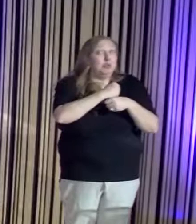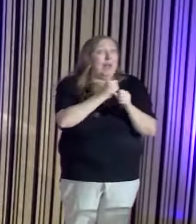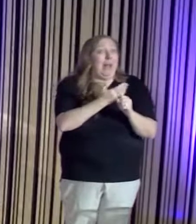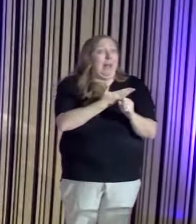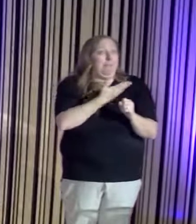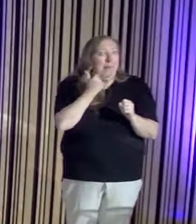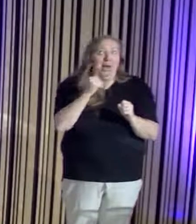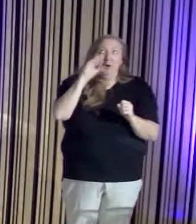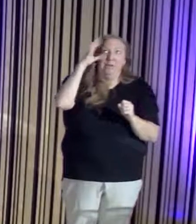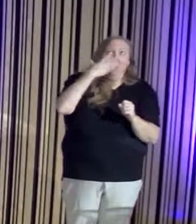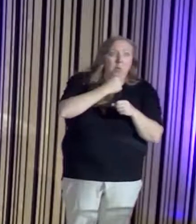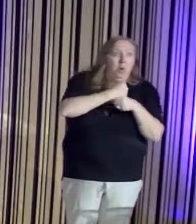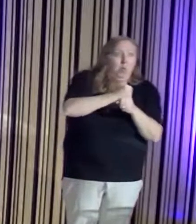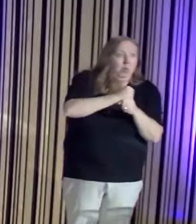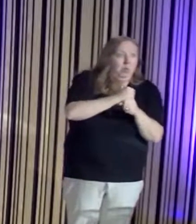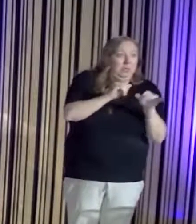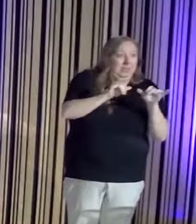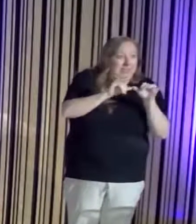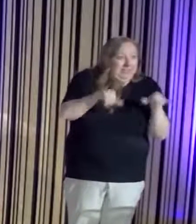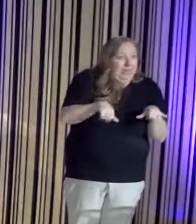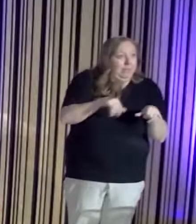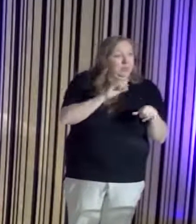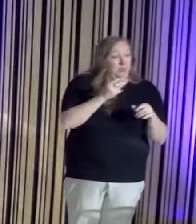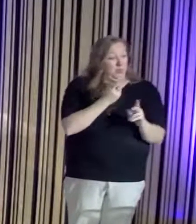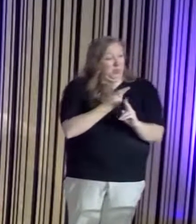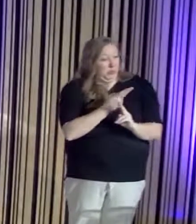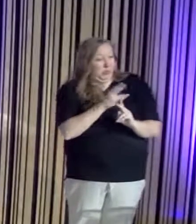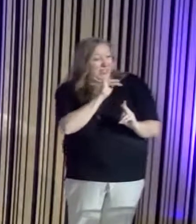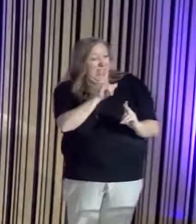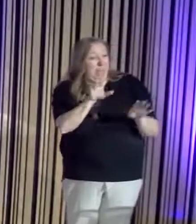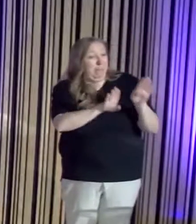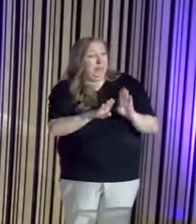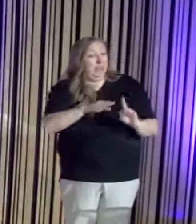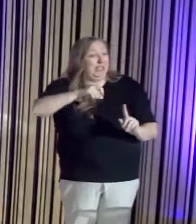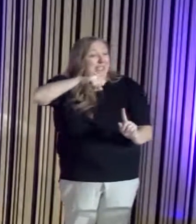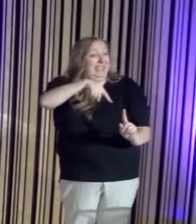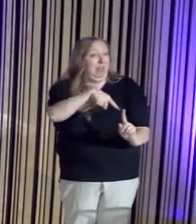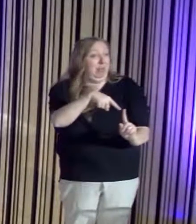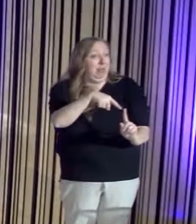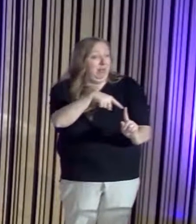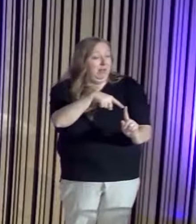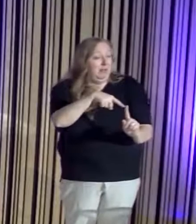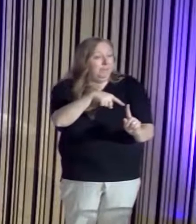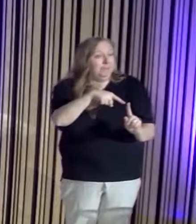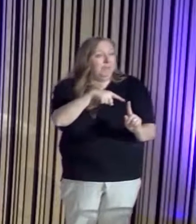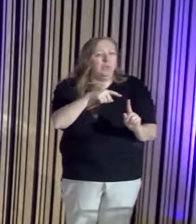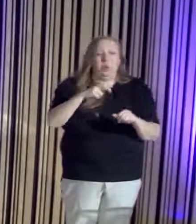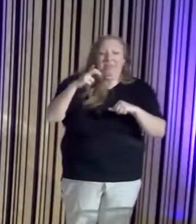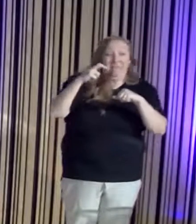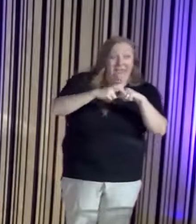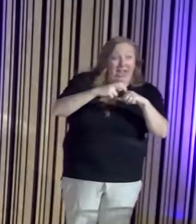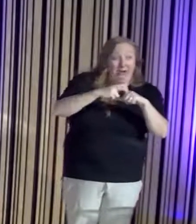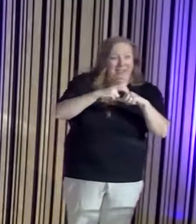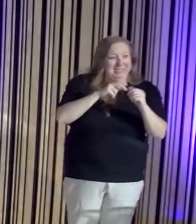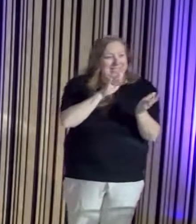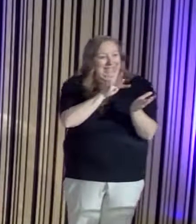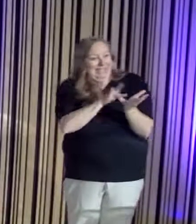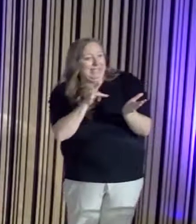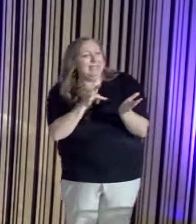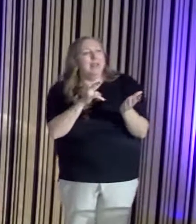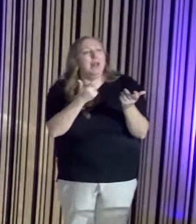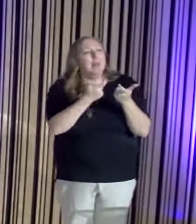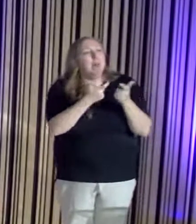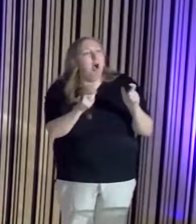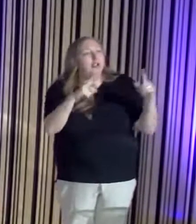and use that biology signal. And so, yes, there's different selective pressures, but it's the virus really taking advantage of this larger,